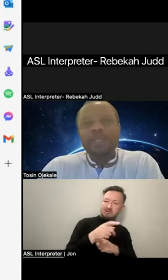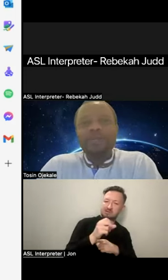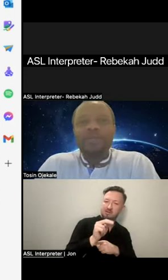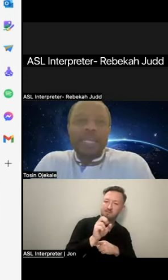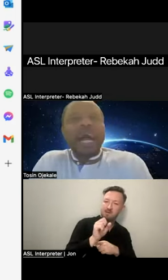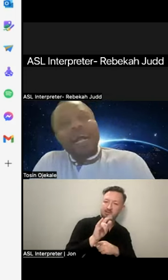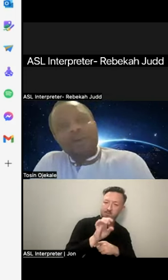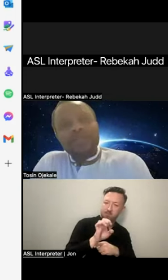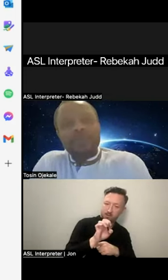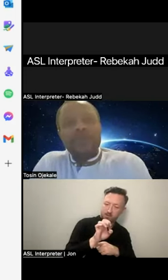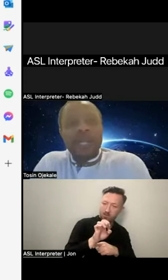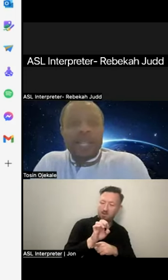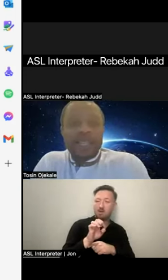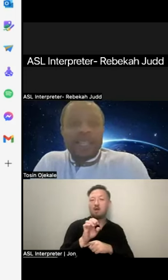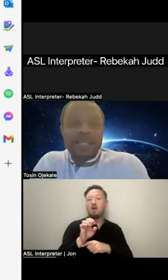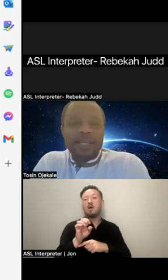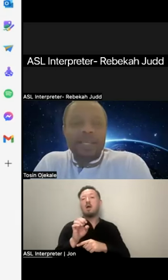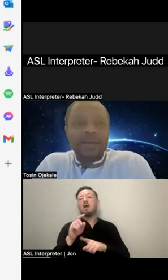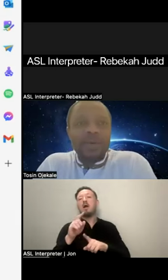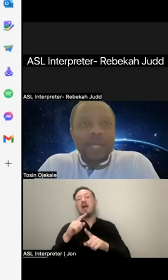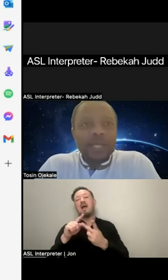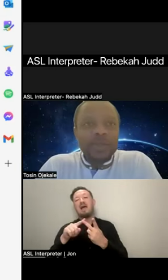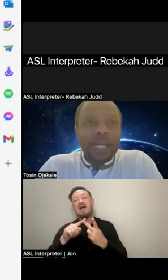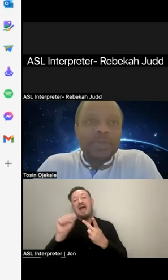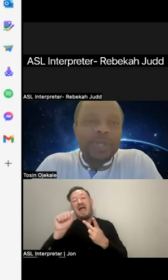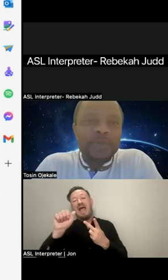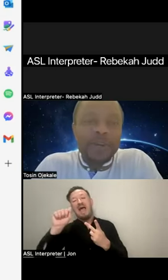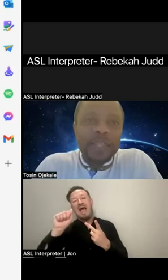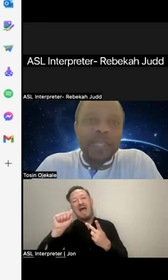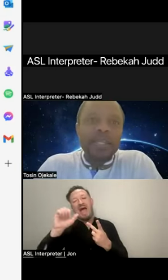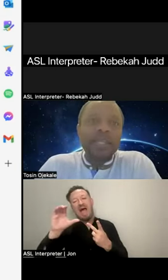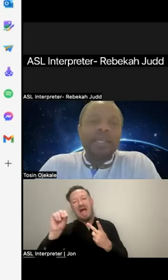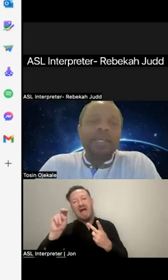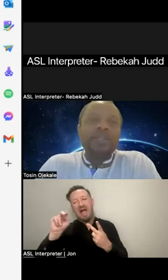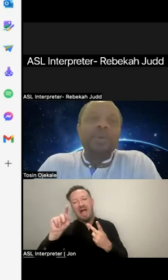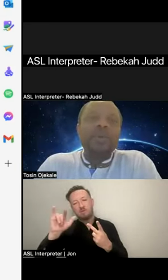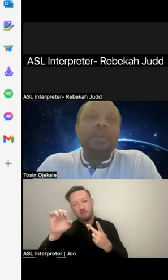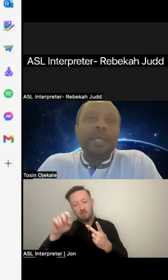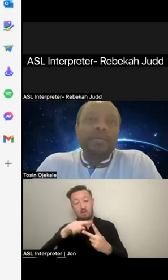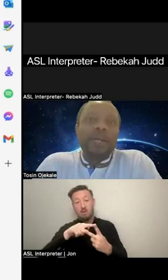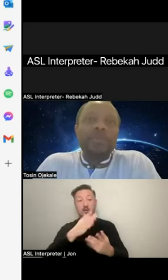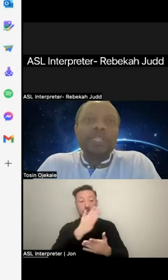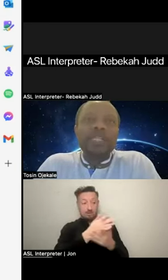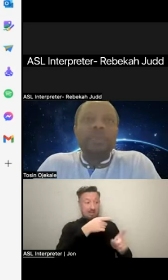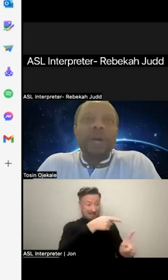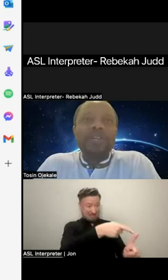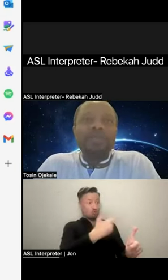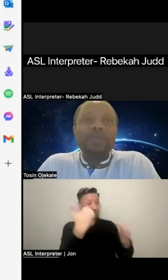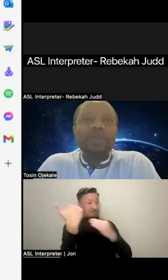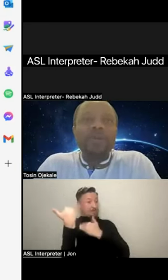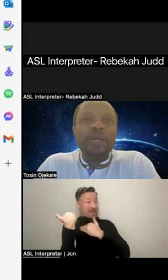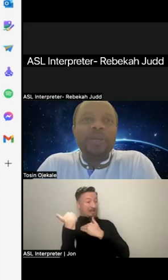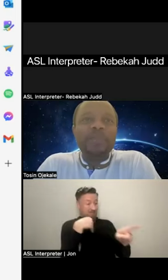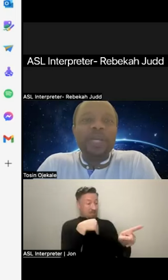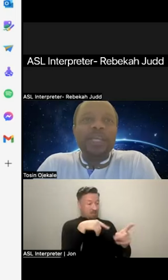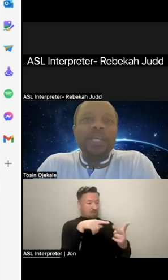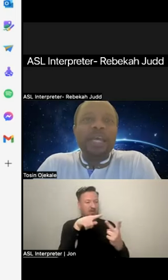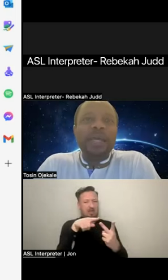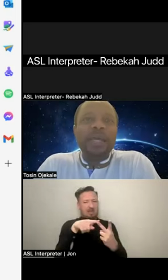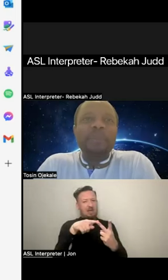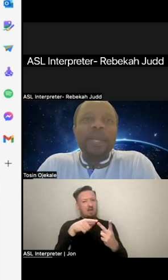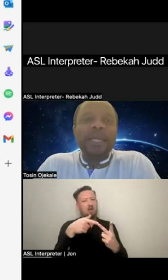not being accountable for that thing. Okay, so there are two different things. So being responsible might just be